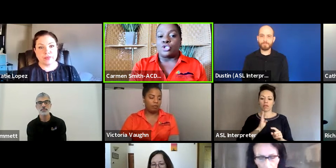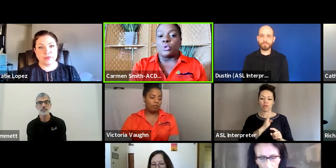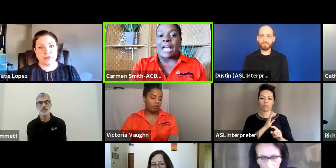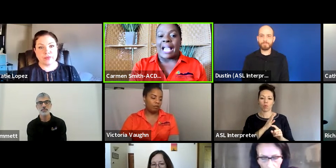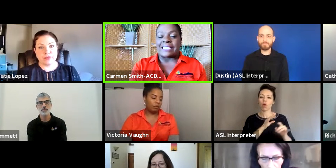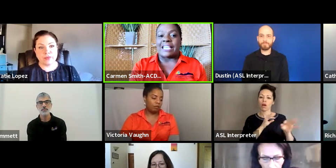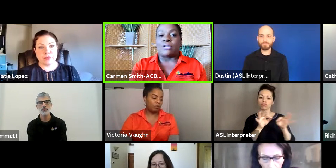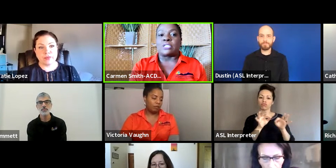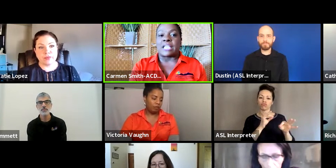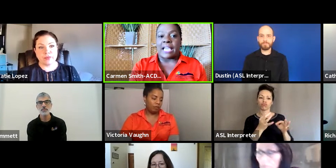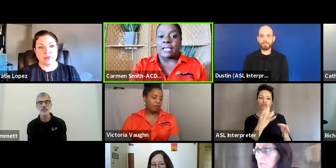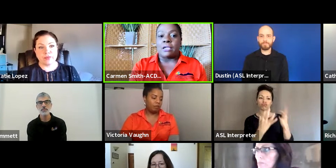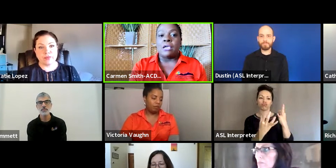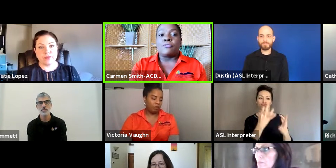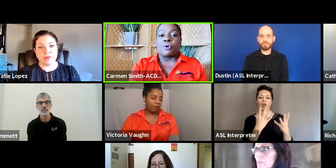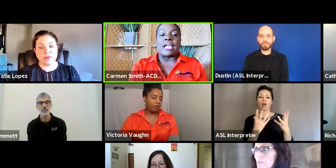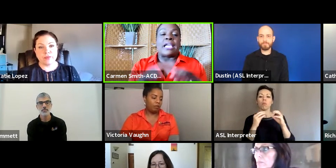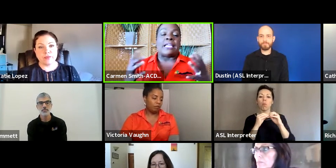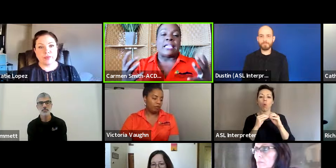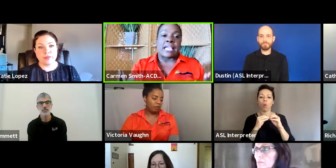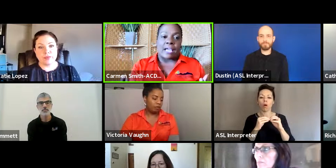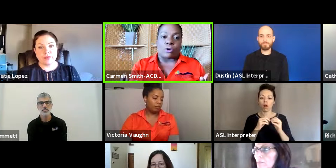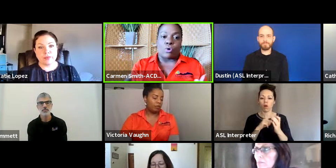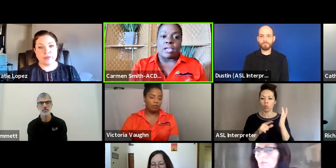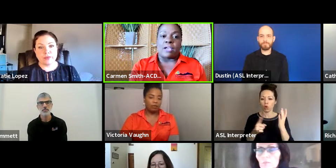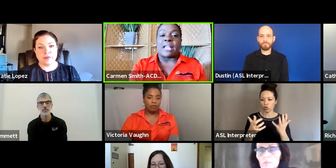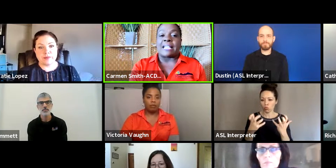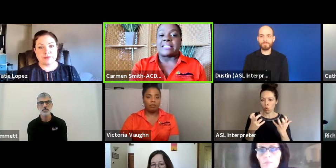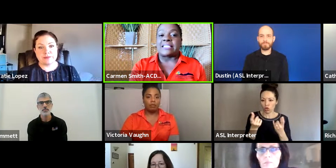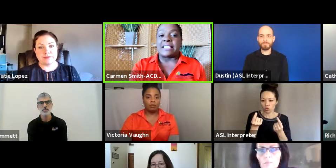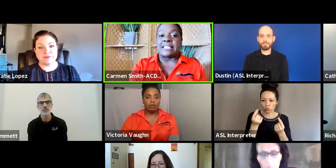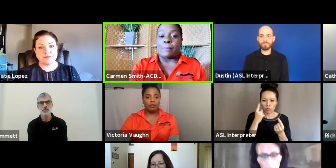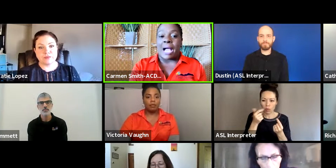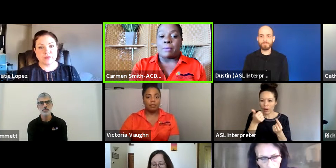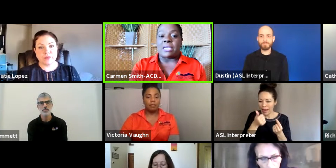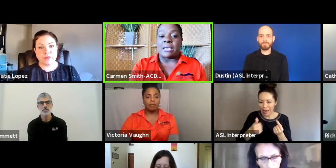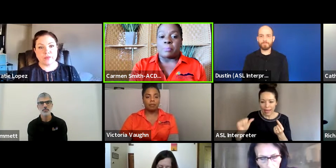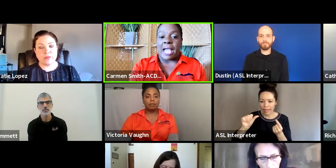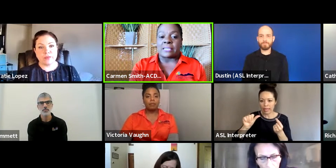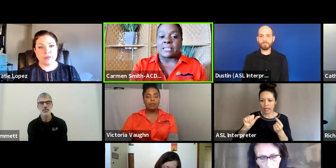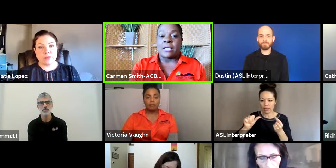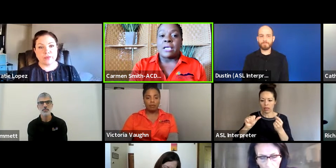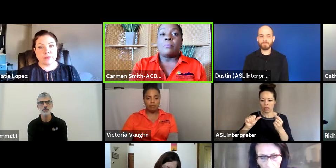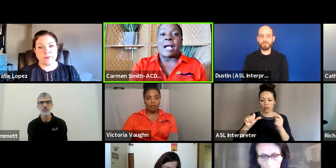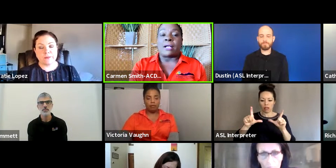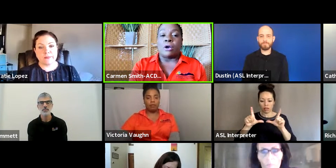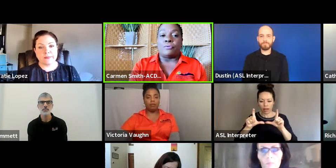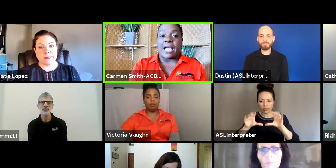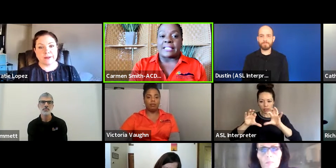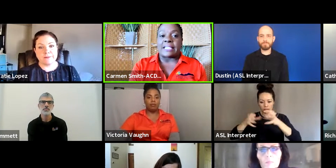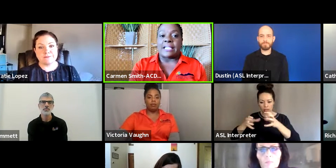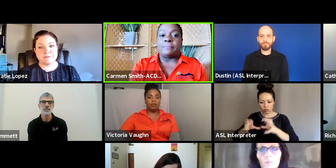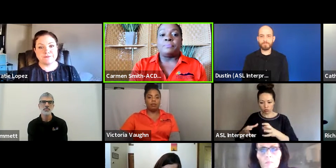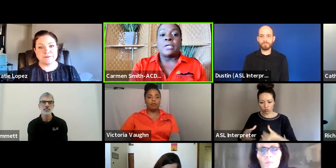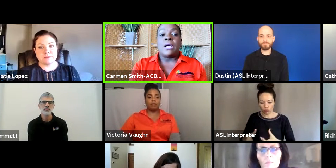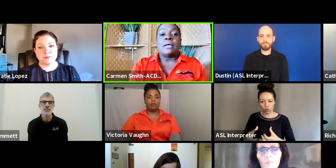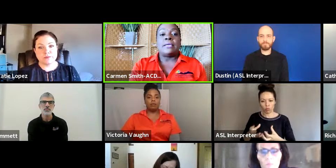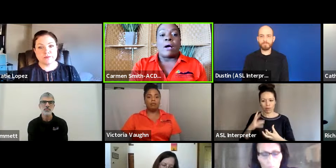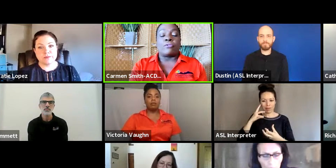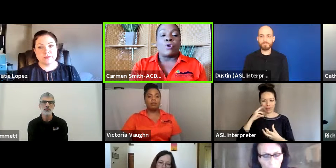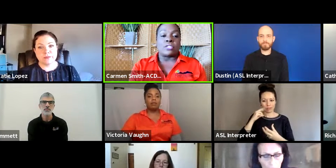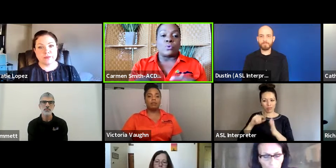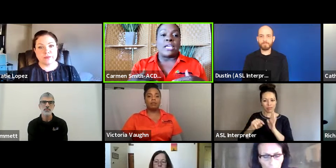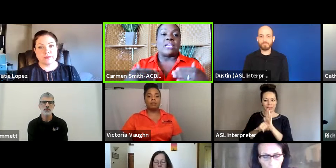to what things you would like to entertain for any category of licensing that might be impacted by